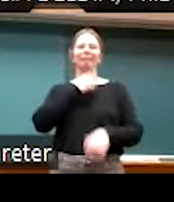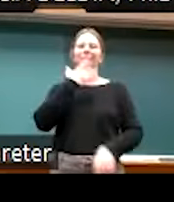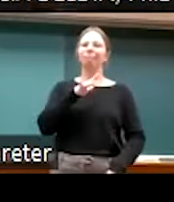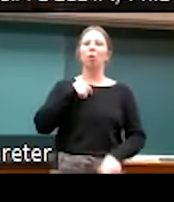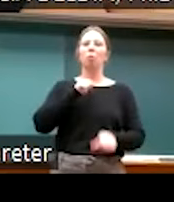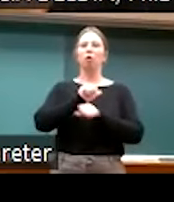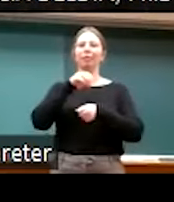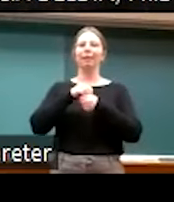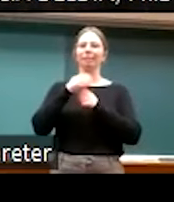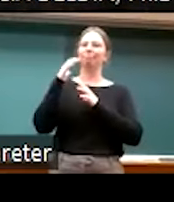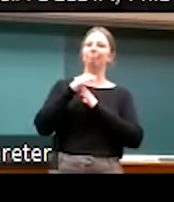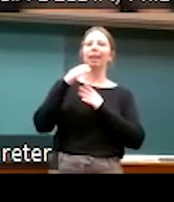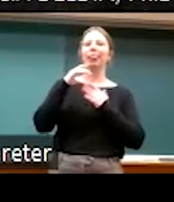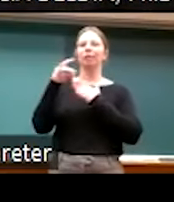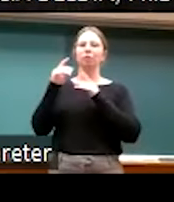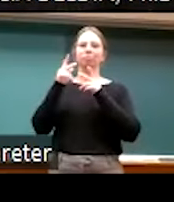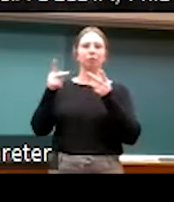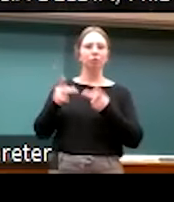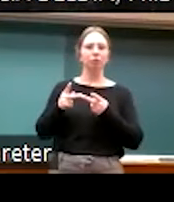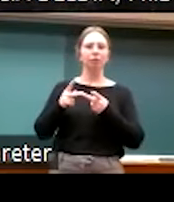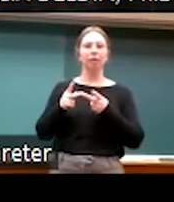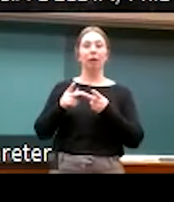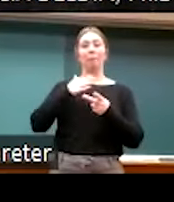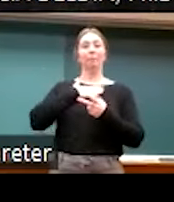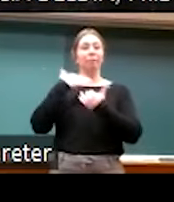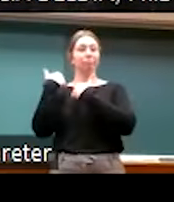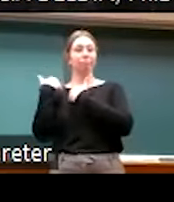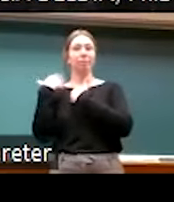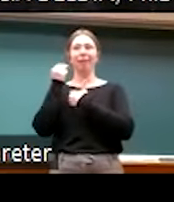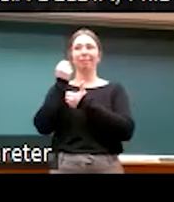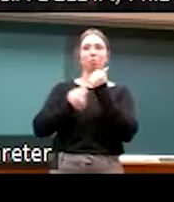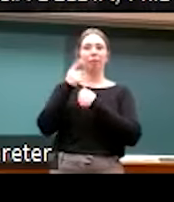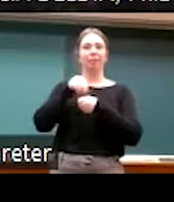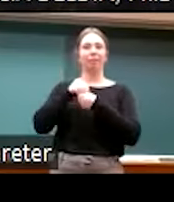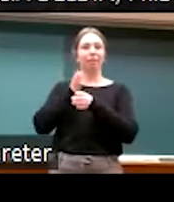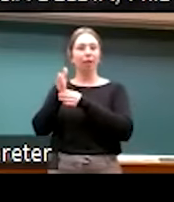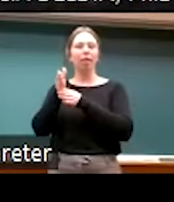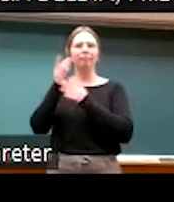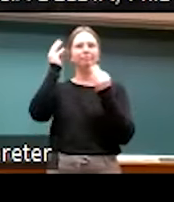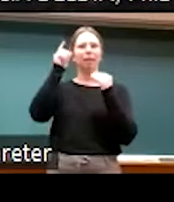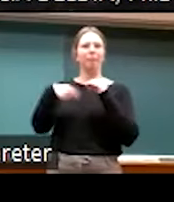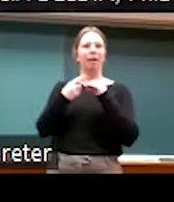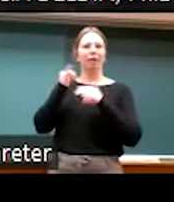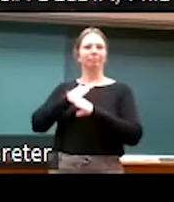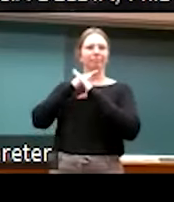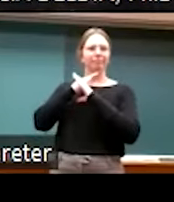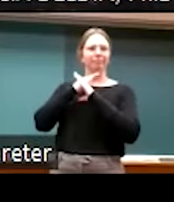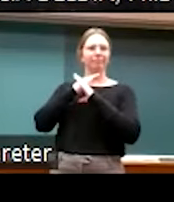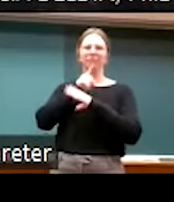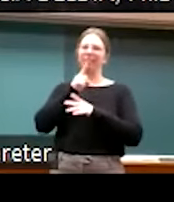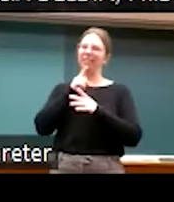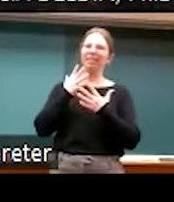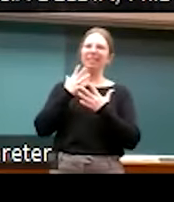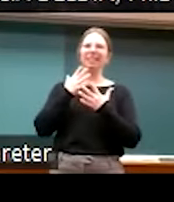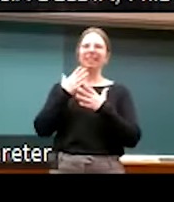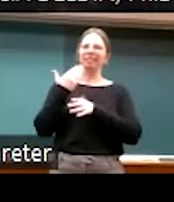watch, and everyone else is in the field, things have gotten worse. This bothers me because again, I went into